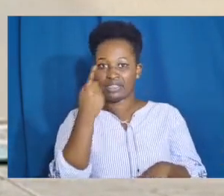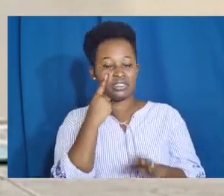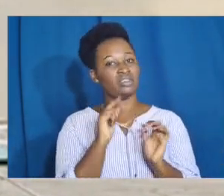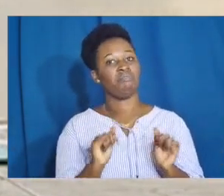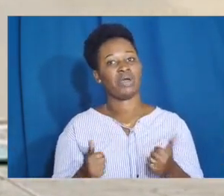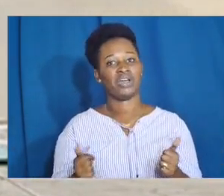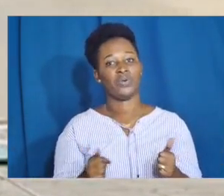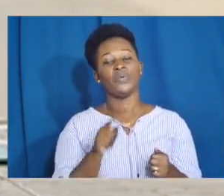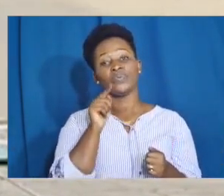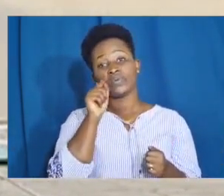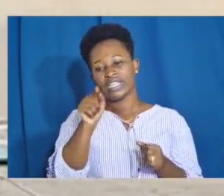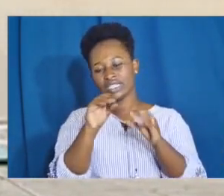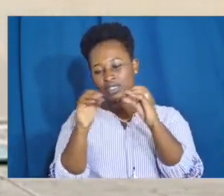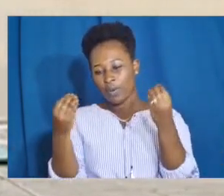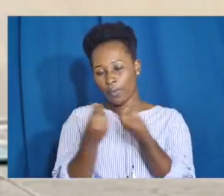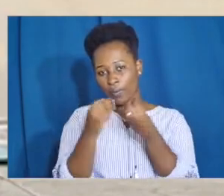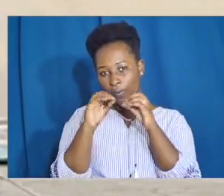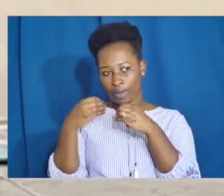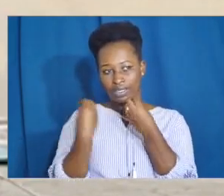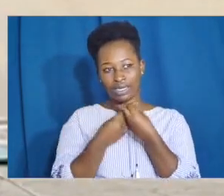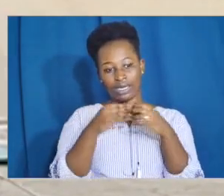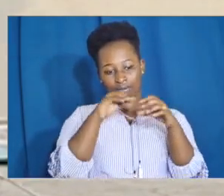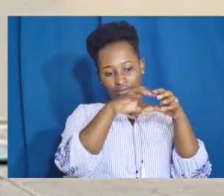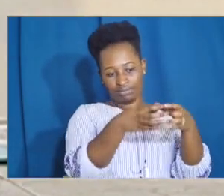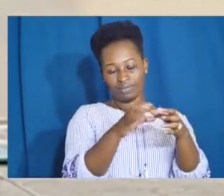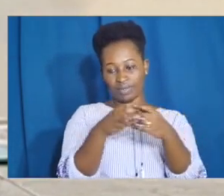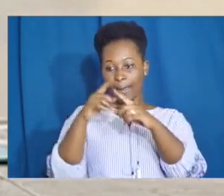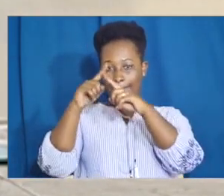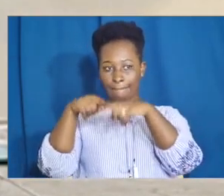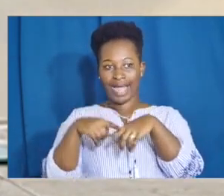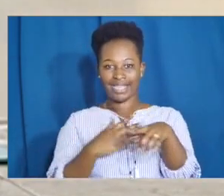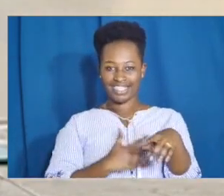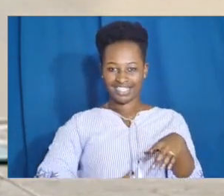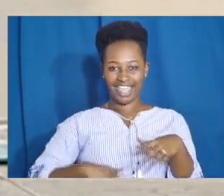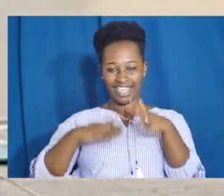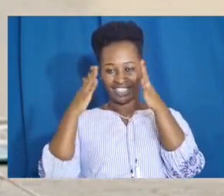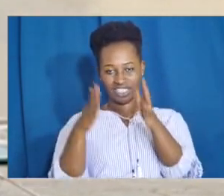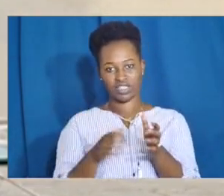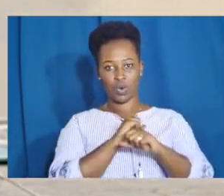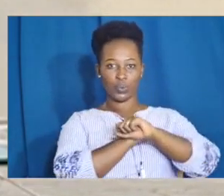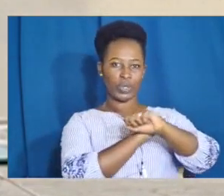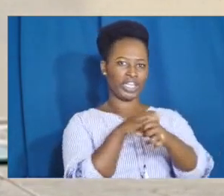those organisms are classified by scientists to avoid confusion,